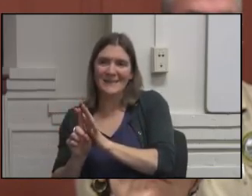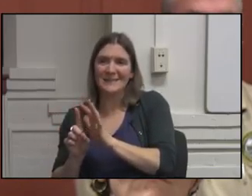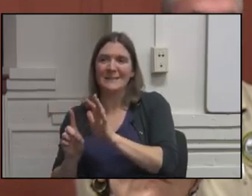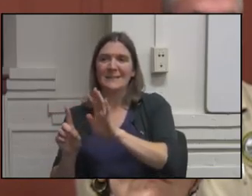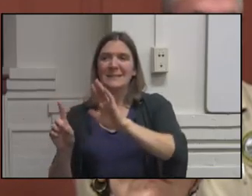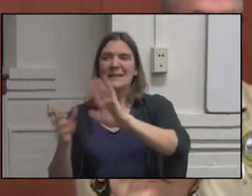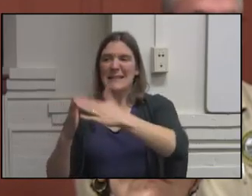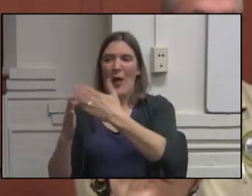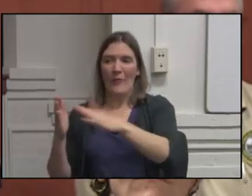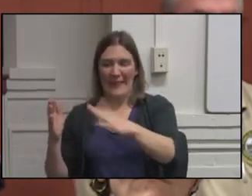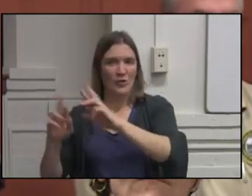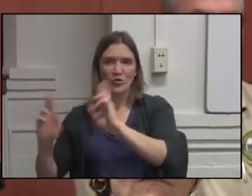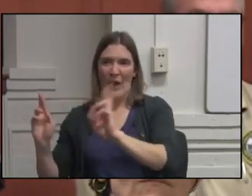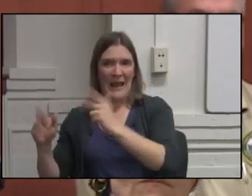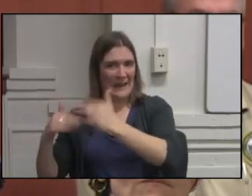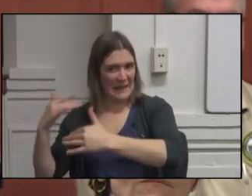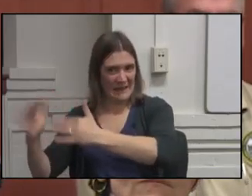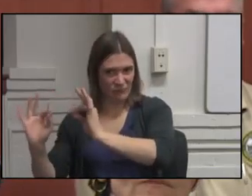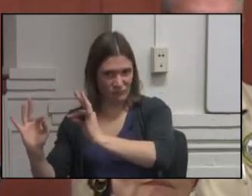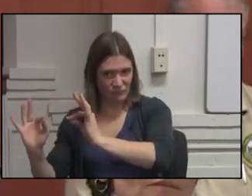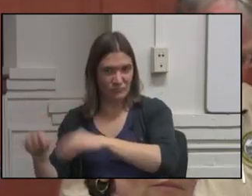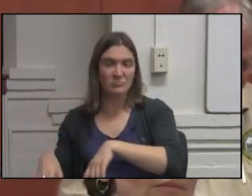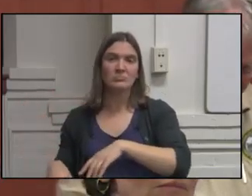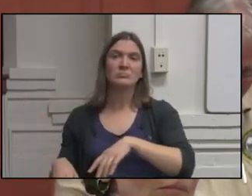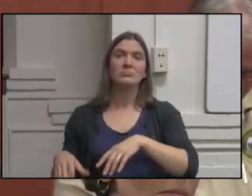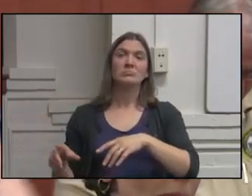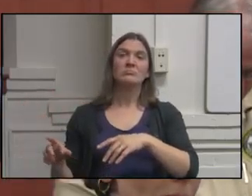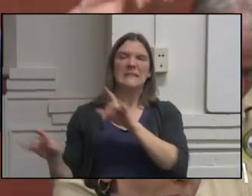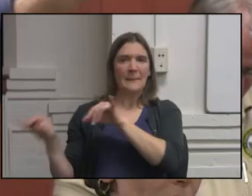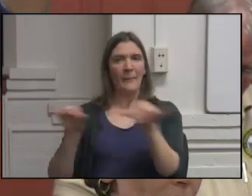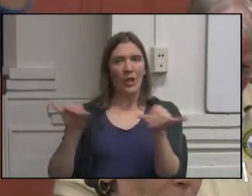transitional town thing going, and hopefully